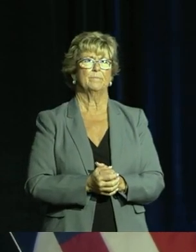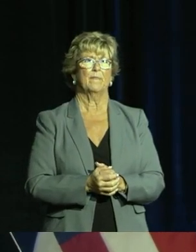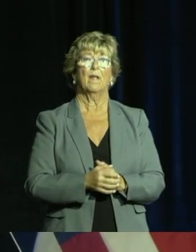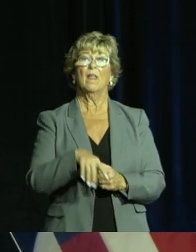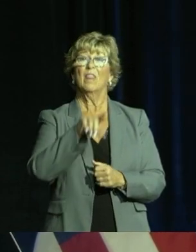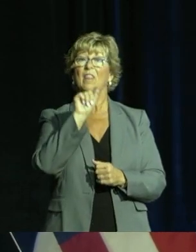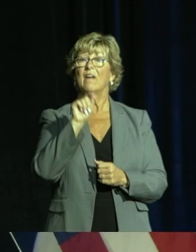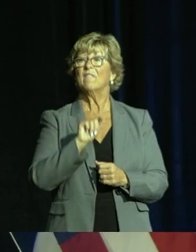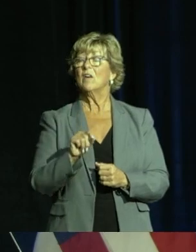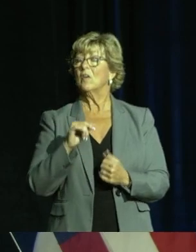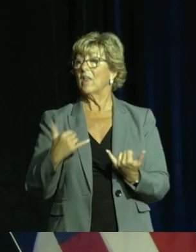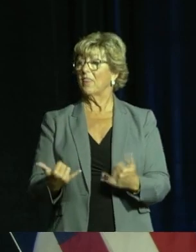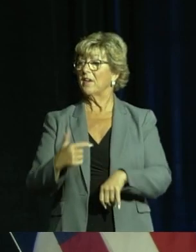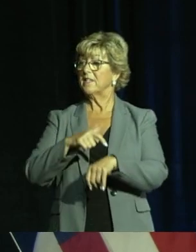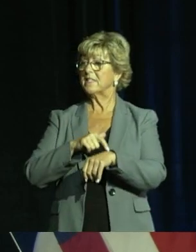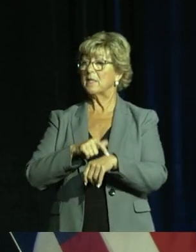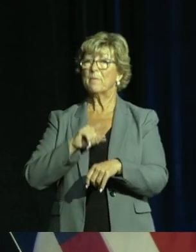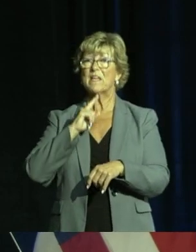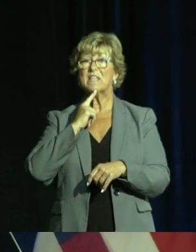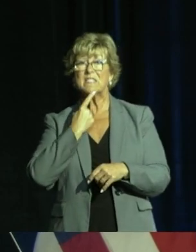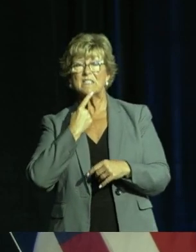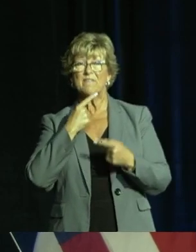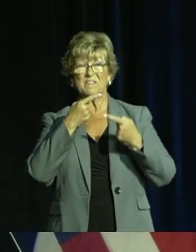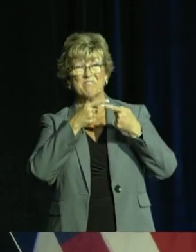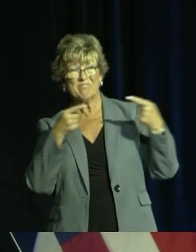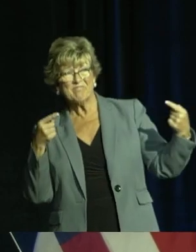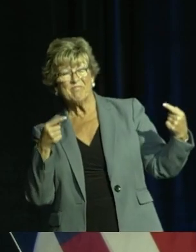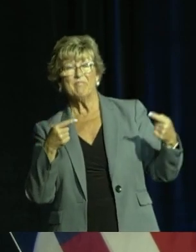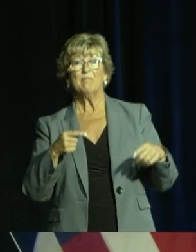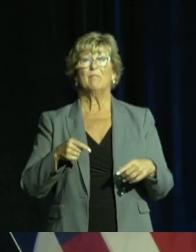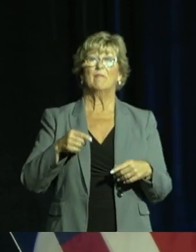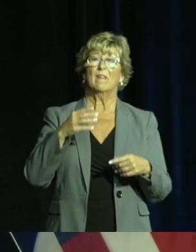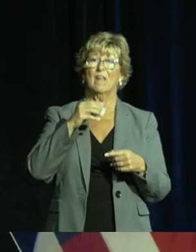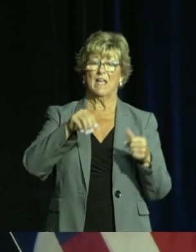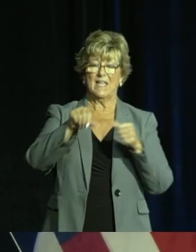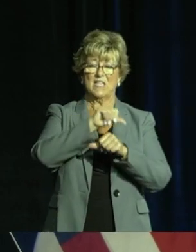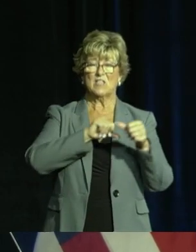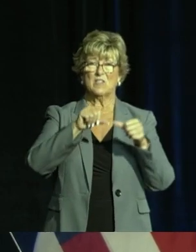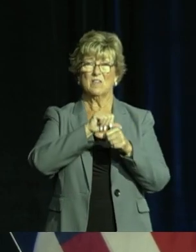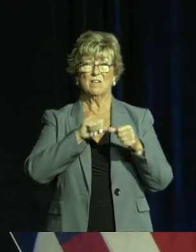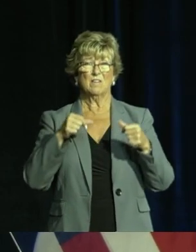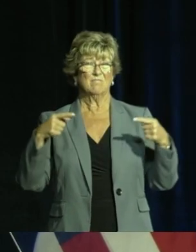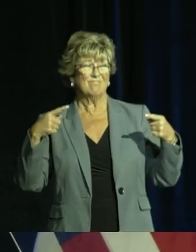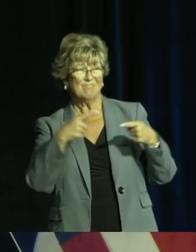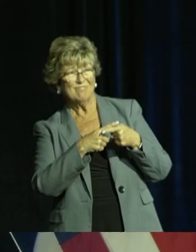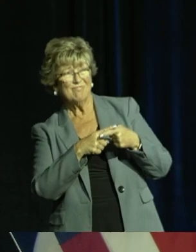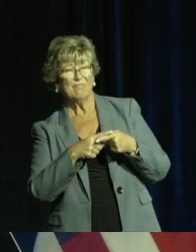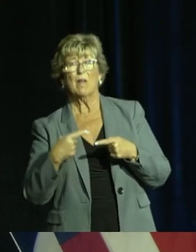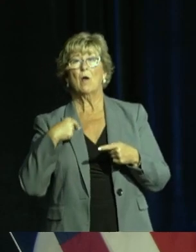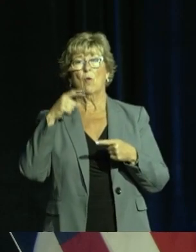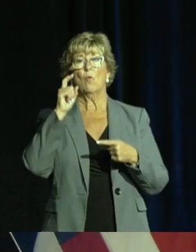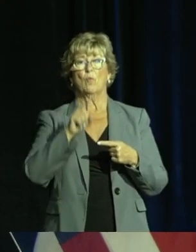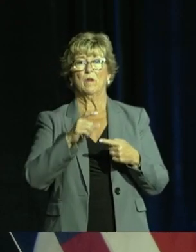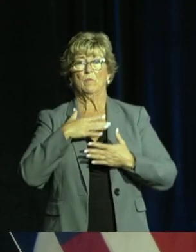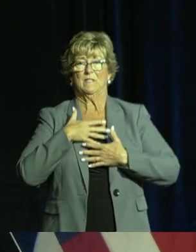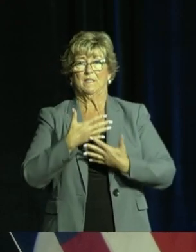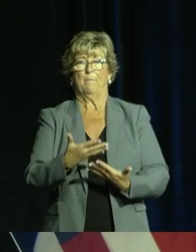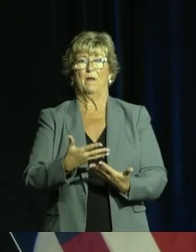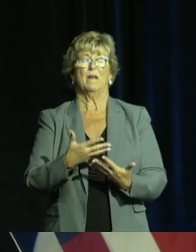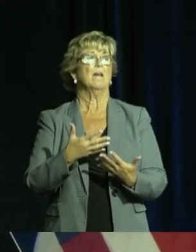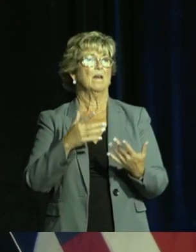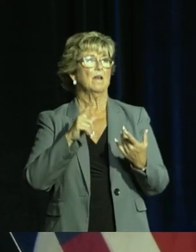Therefore, in this time of severe polarization and social conflagration, we must commit